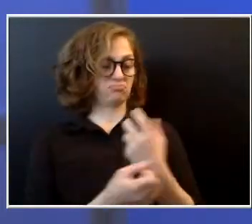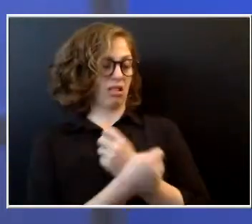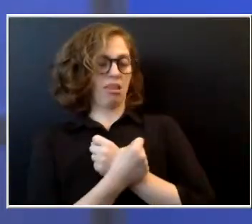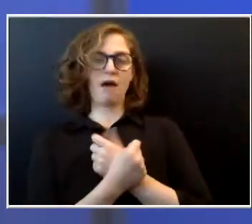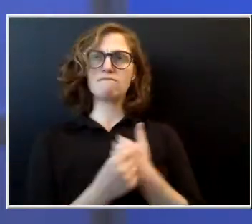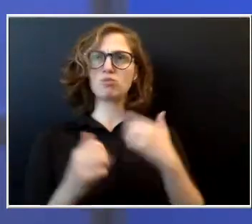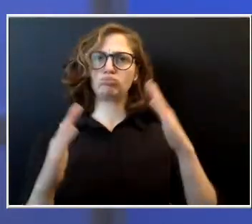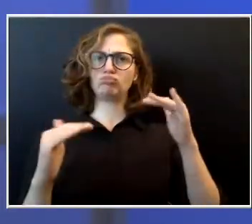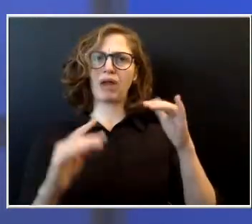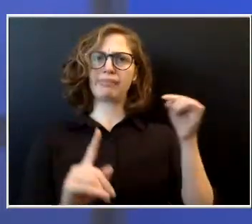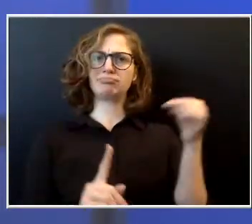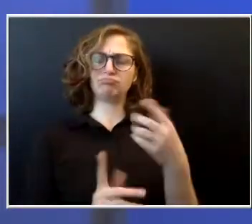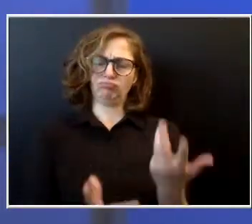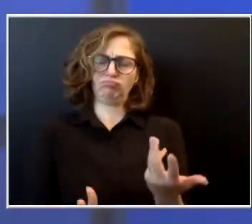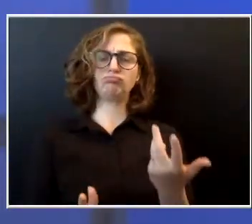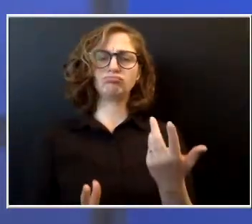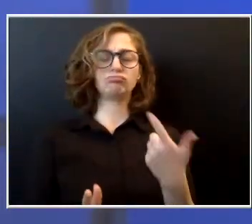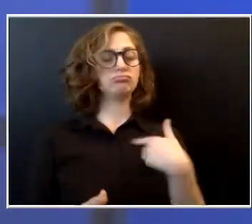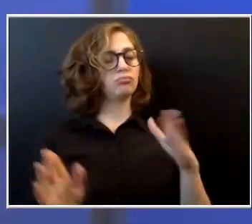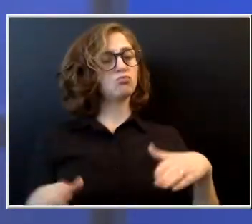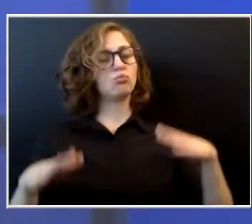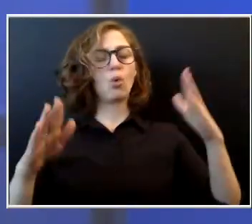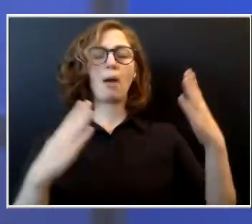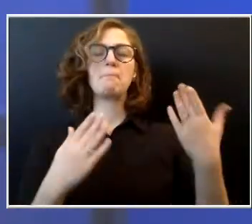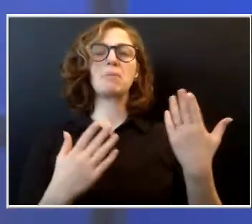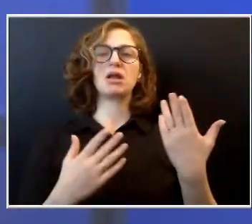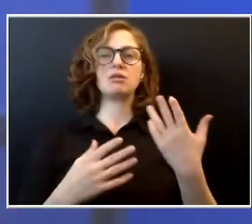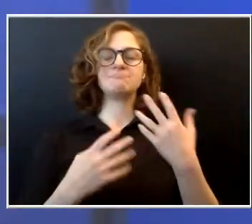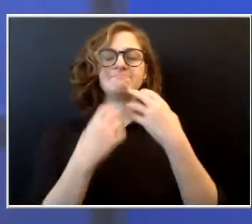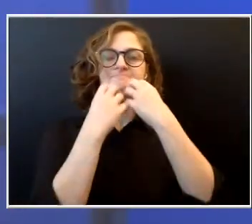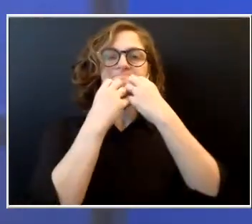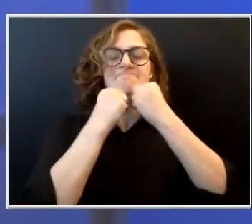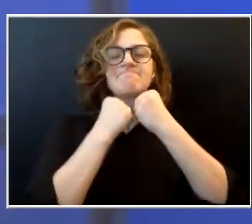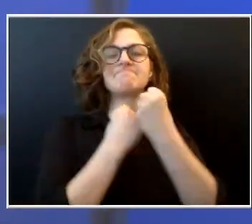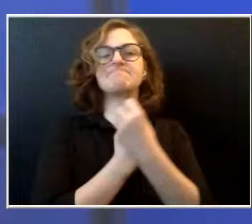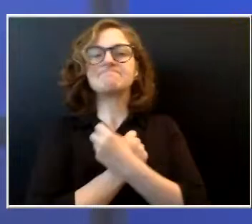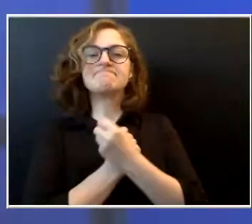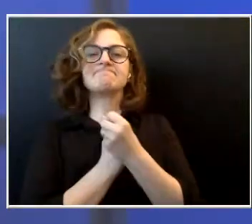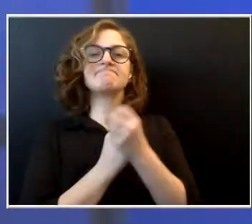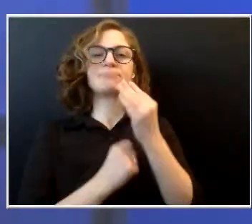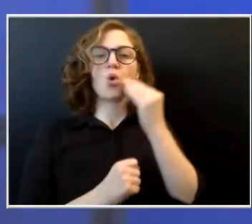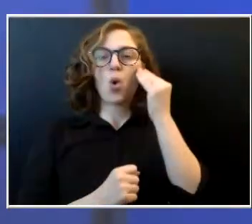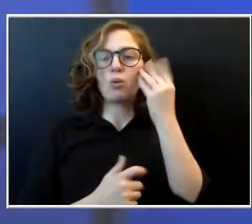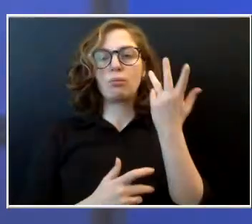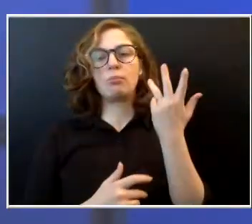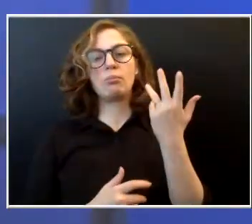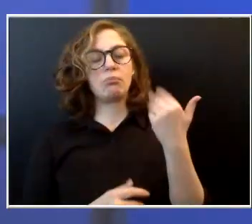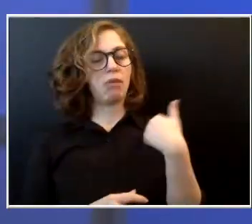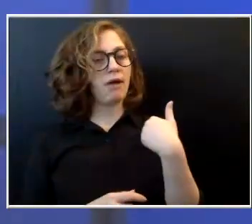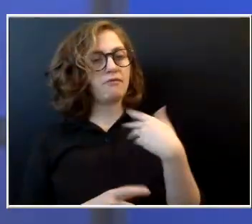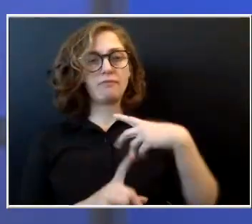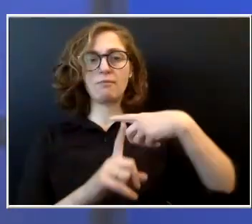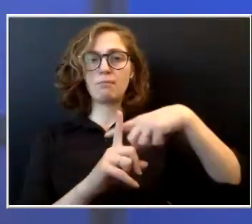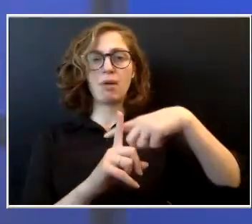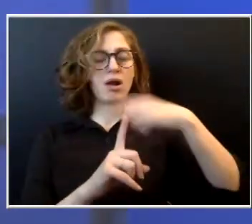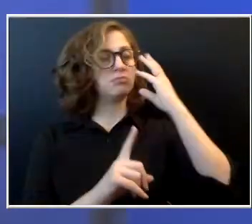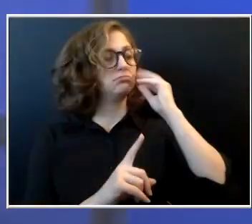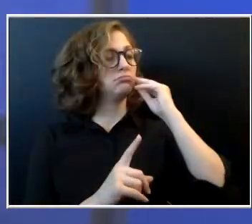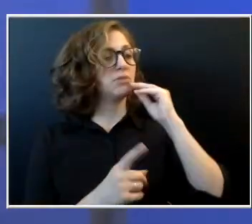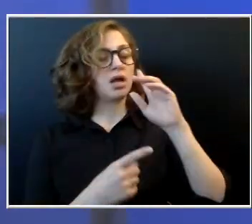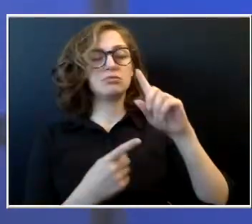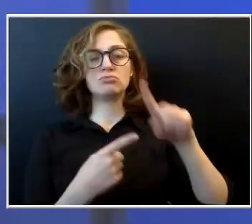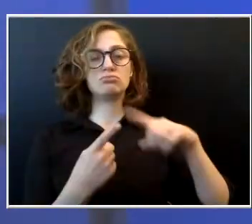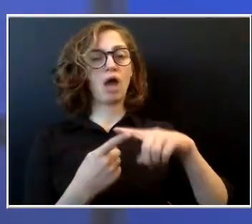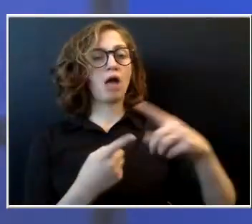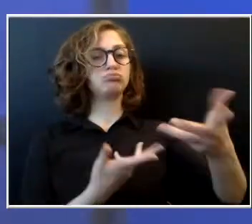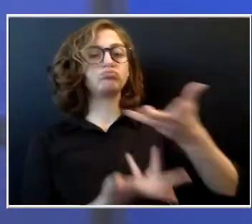supportive household. They've had, you know, positive experiences when they go out and engage with other people. Relationships tend to go